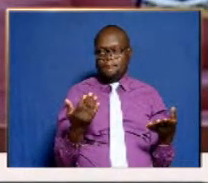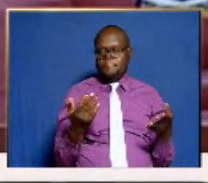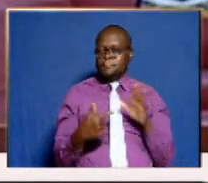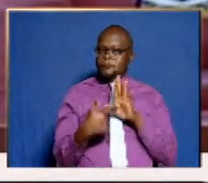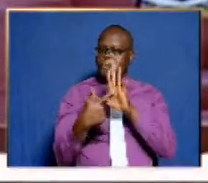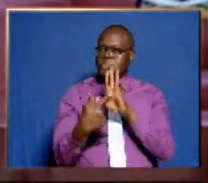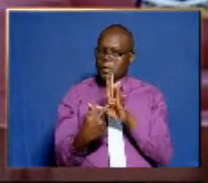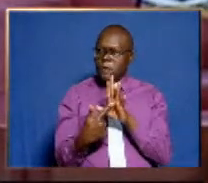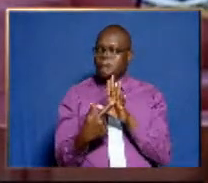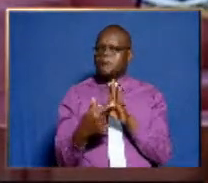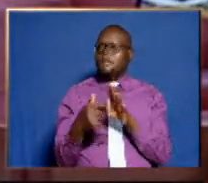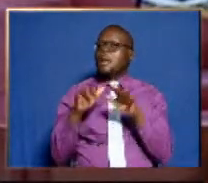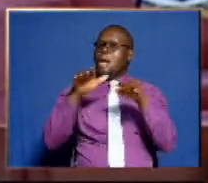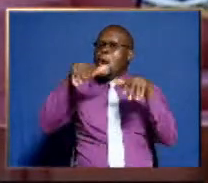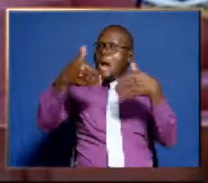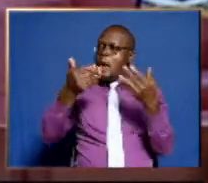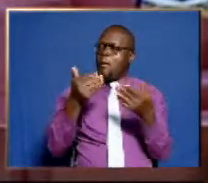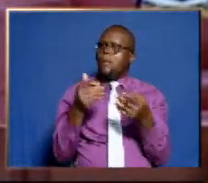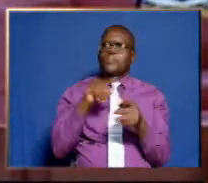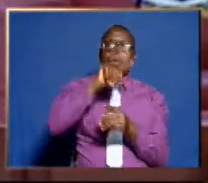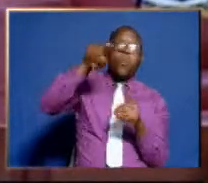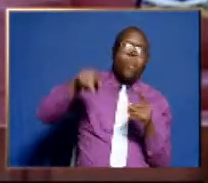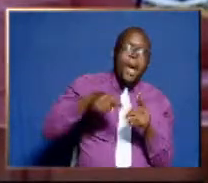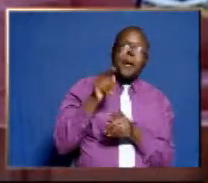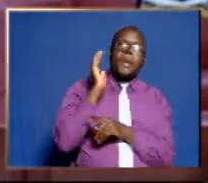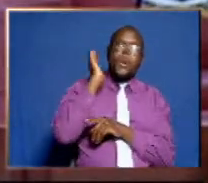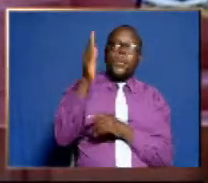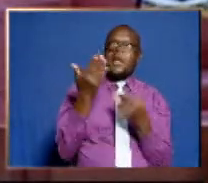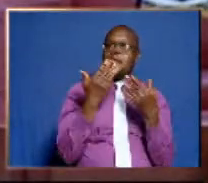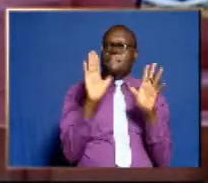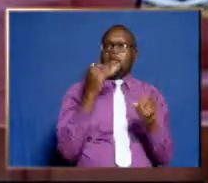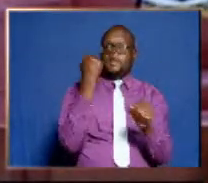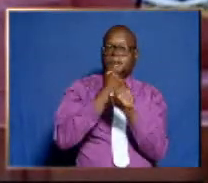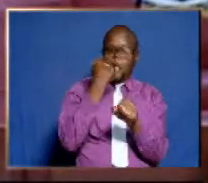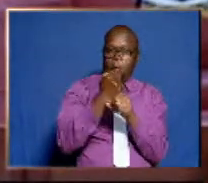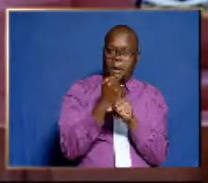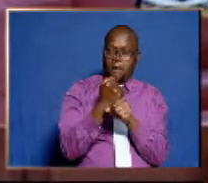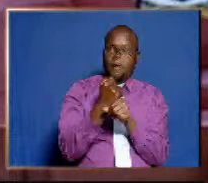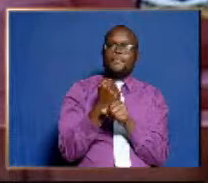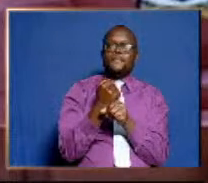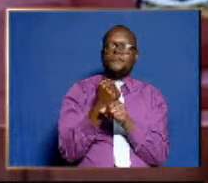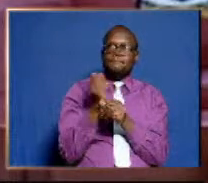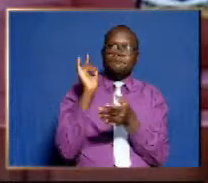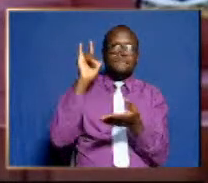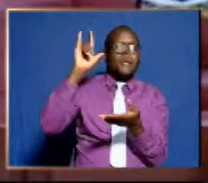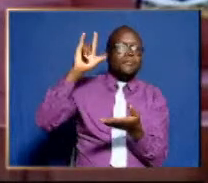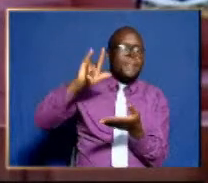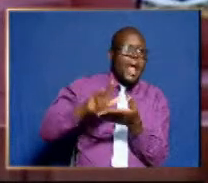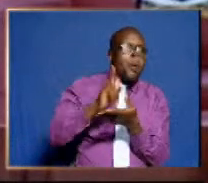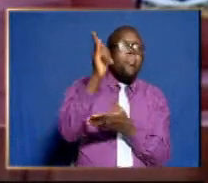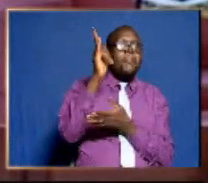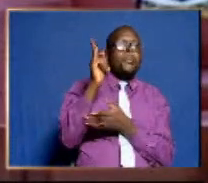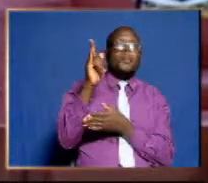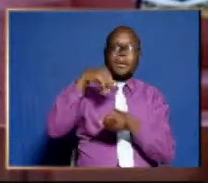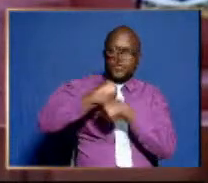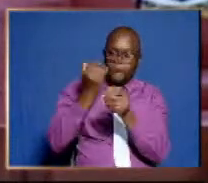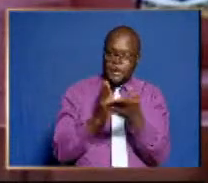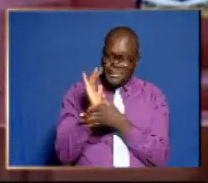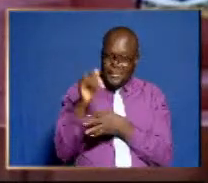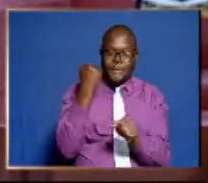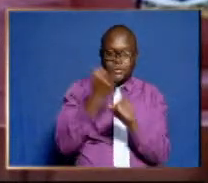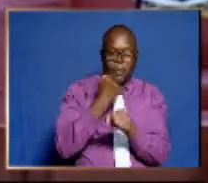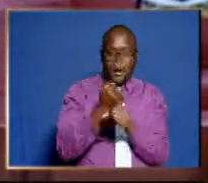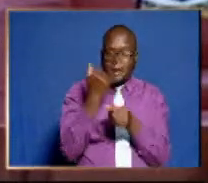indicate when the airstrip is expected to be completed and made operational